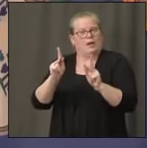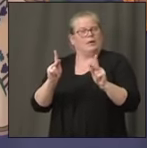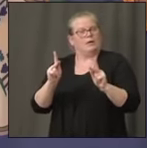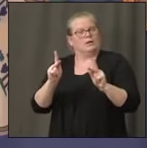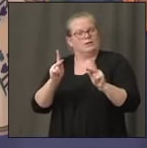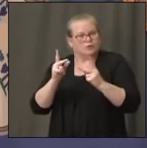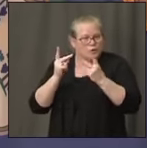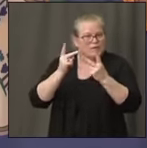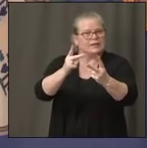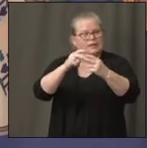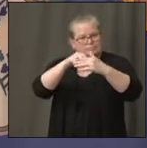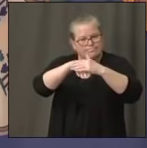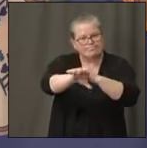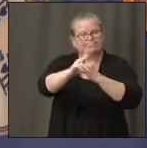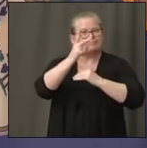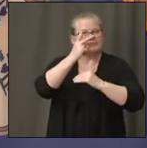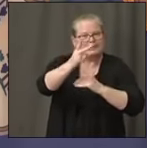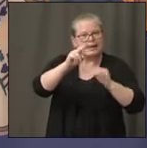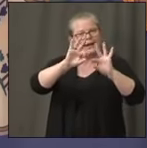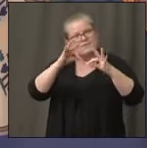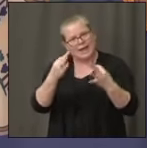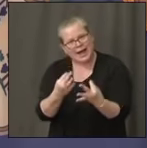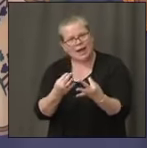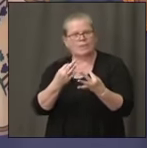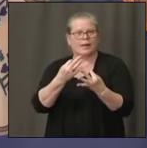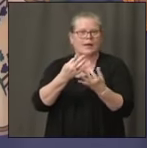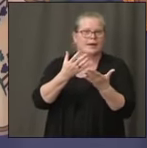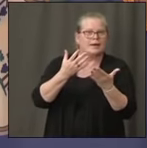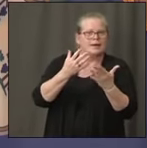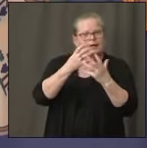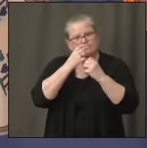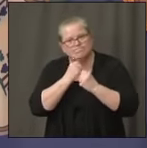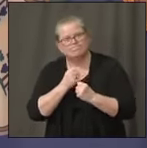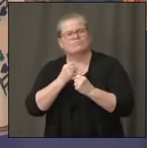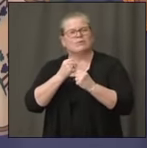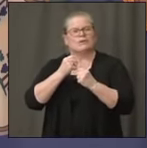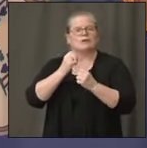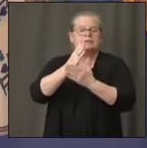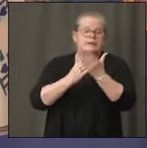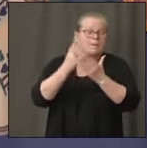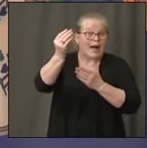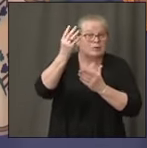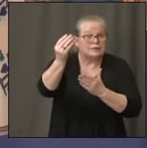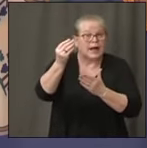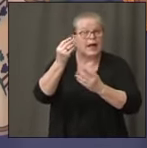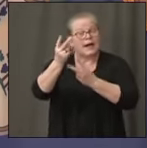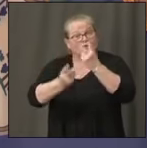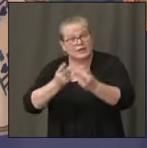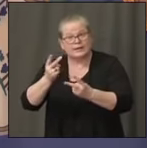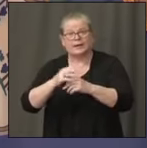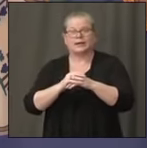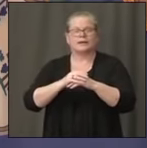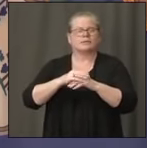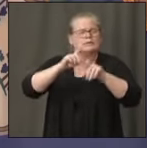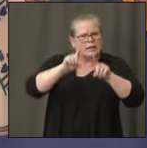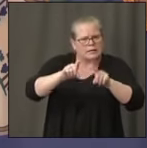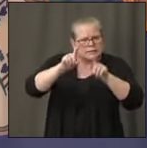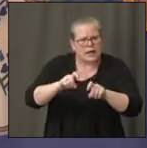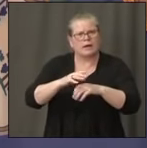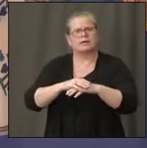isolated for a long time, doing some things outdoors, doing some things in terms of testing with a fever, in terms of making it appropriate.